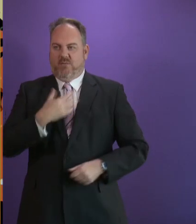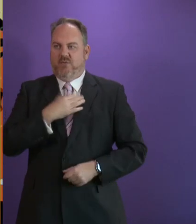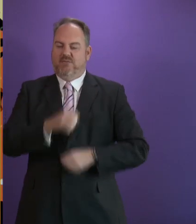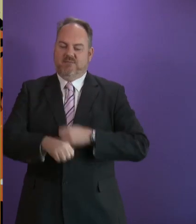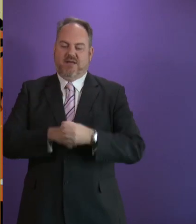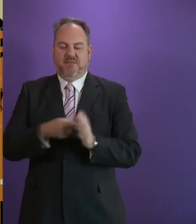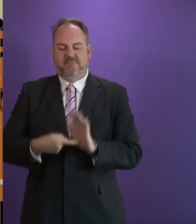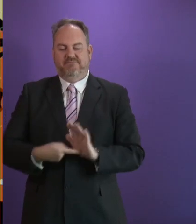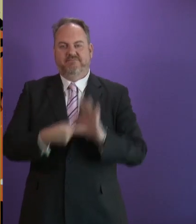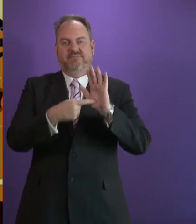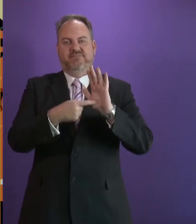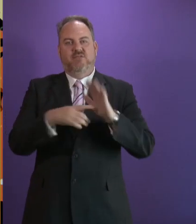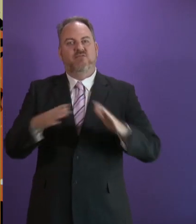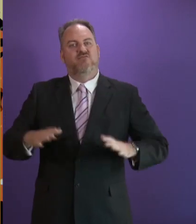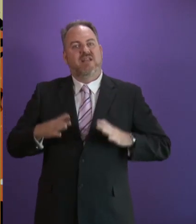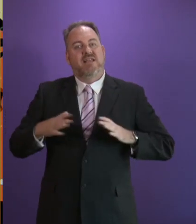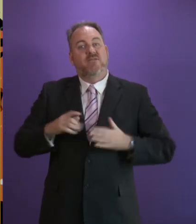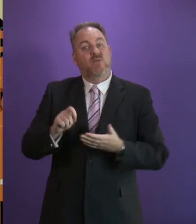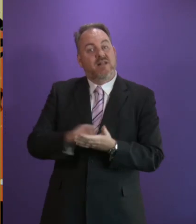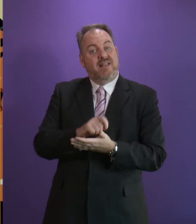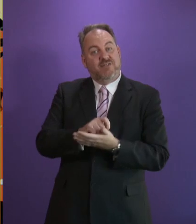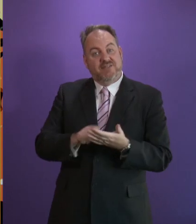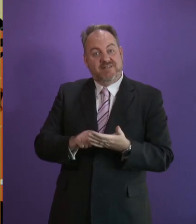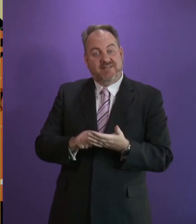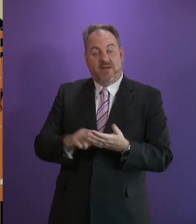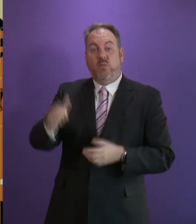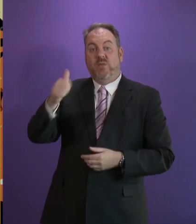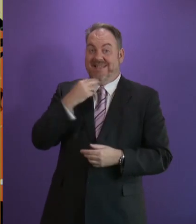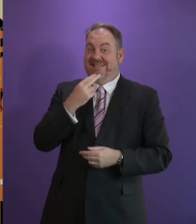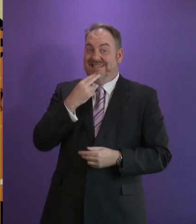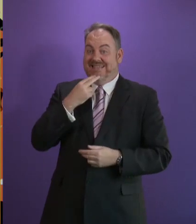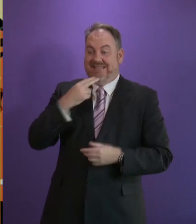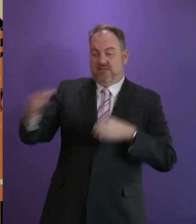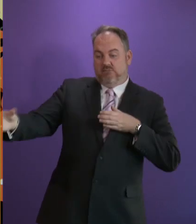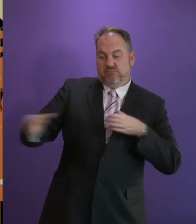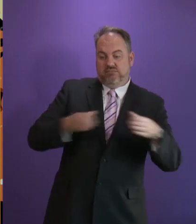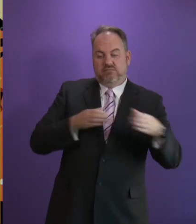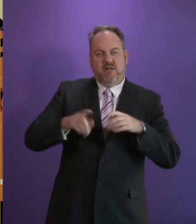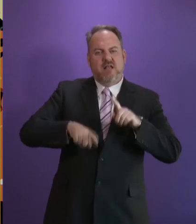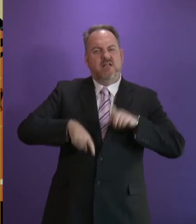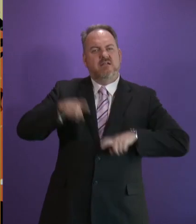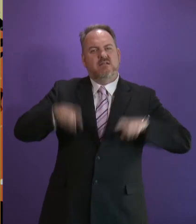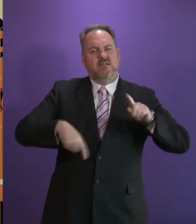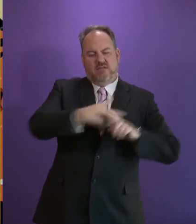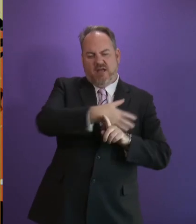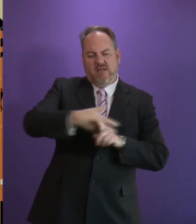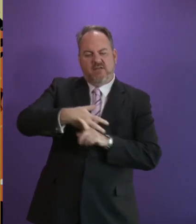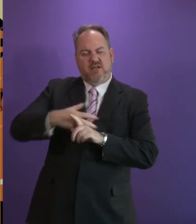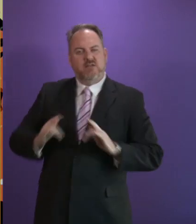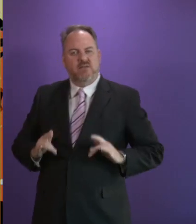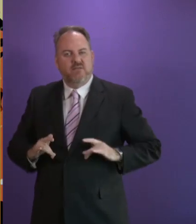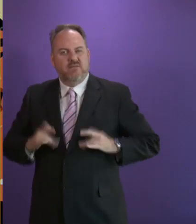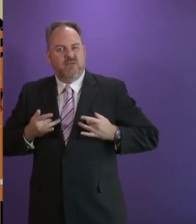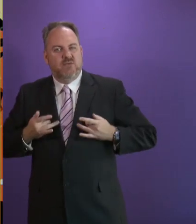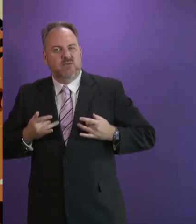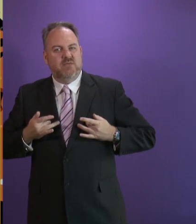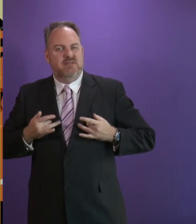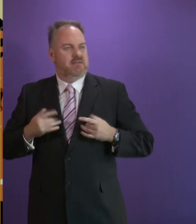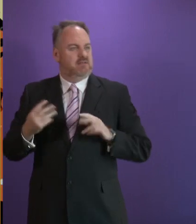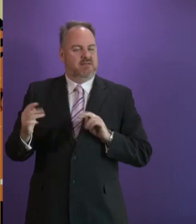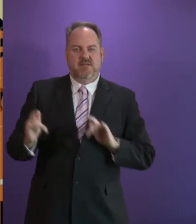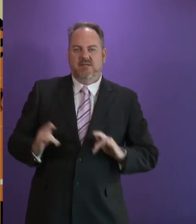think today, more than ever, we need those diverse voices, we need those new perspectives, we need fresh perspectives,